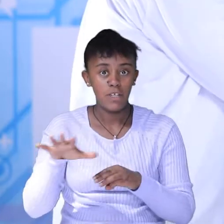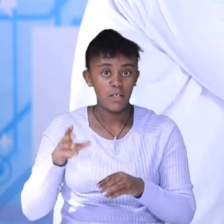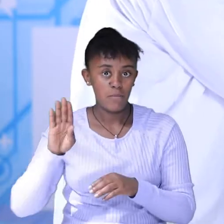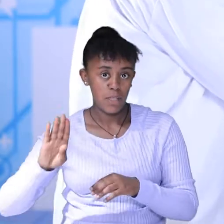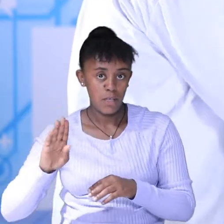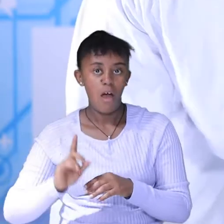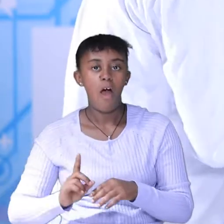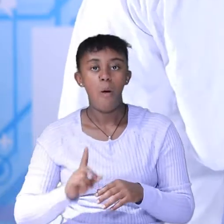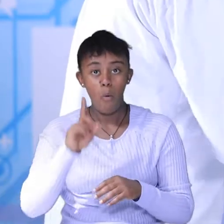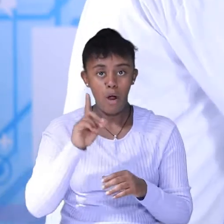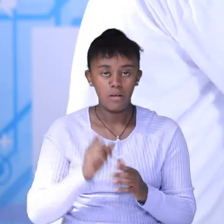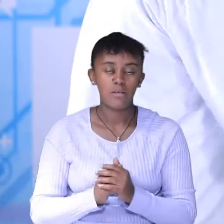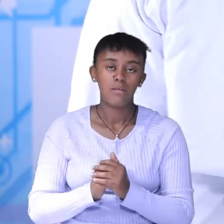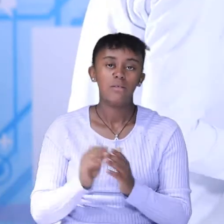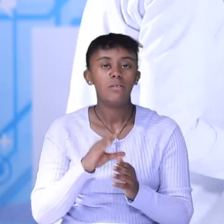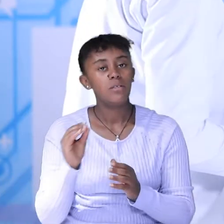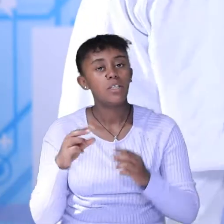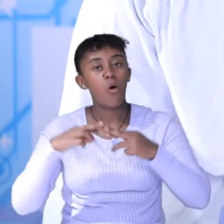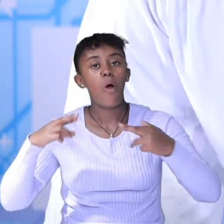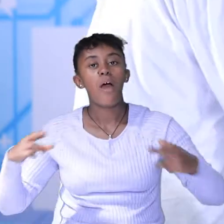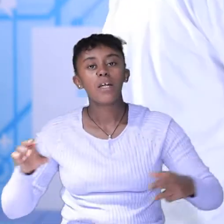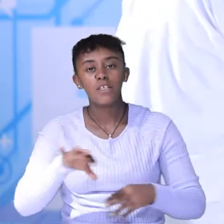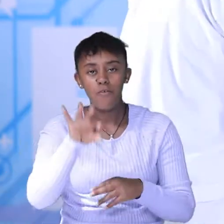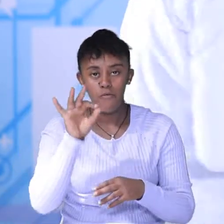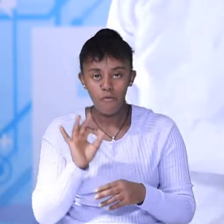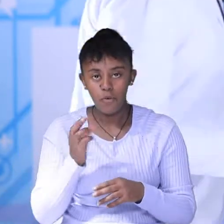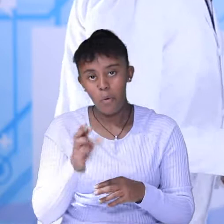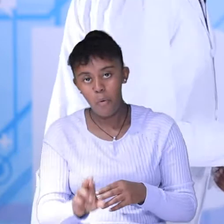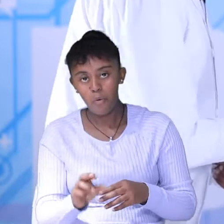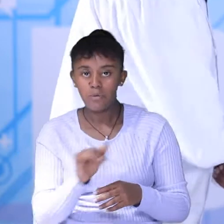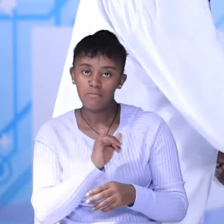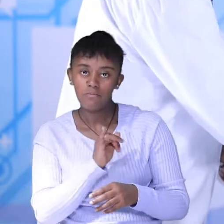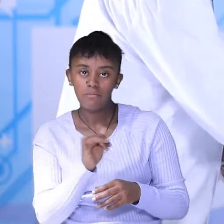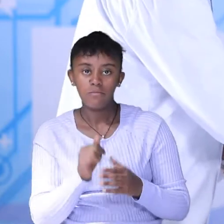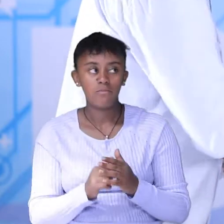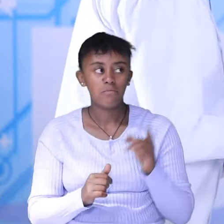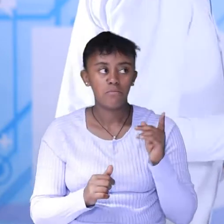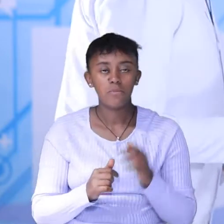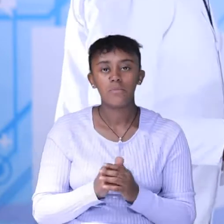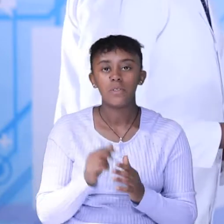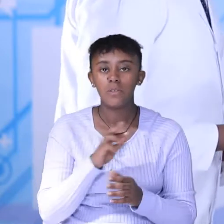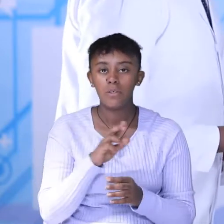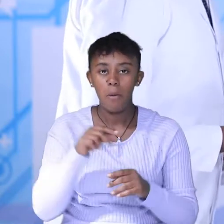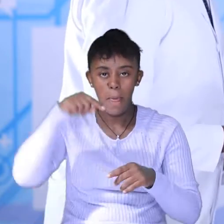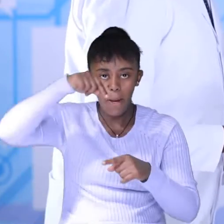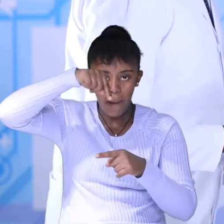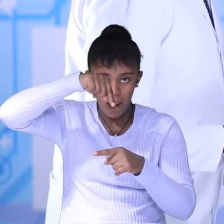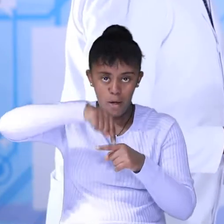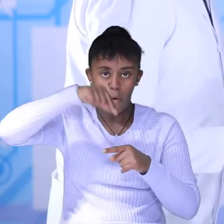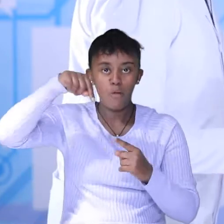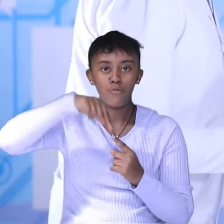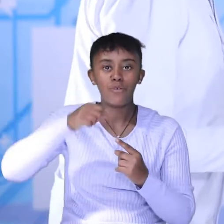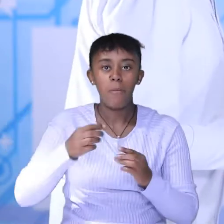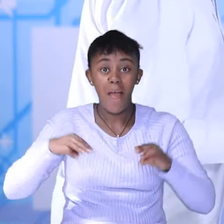upward, and the wire is found or oriented like this, is kept like this, which is perpendicular to the